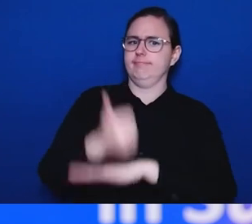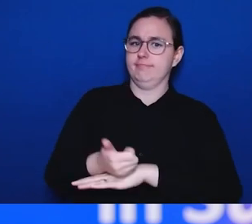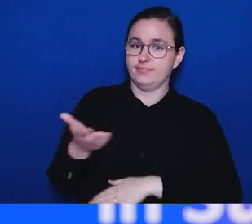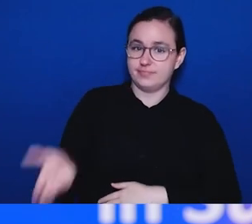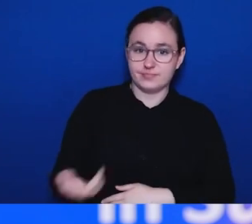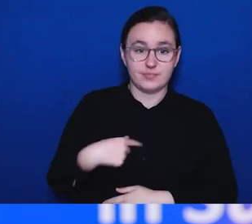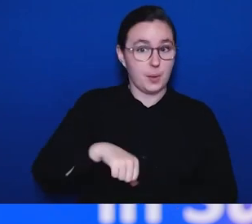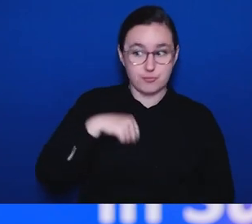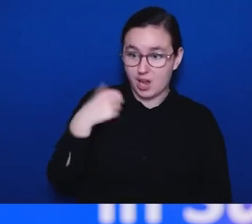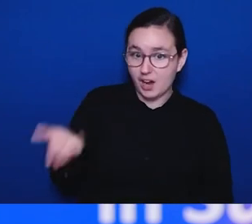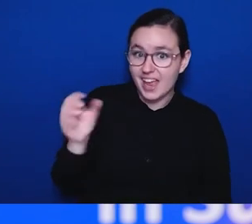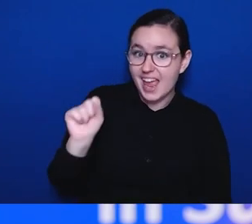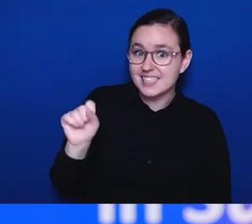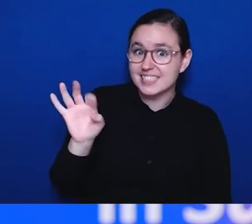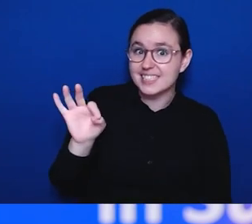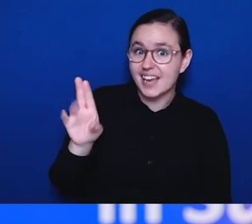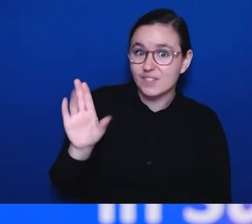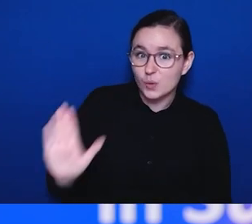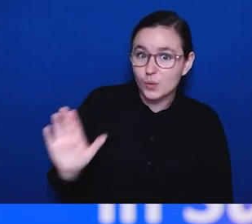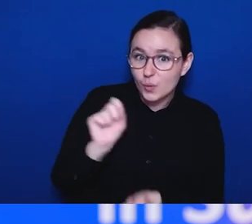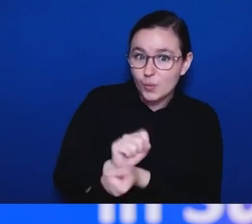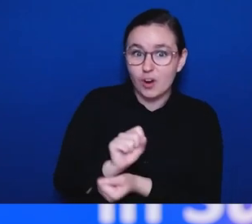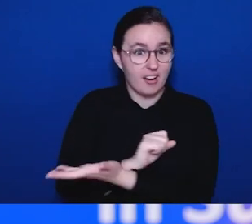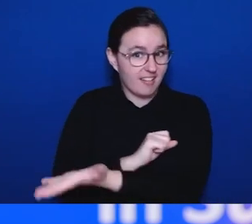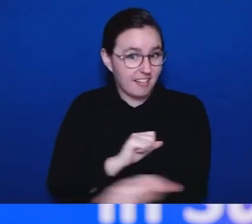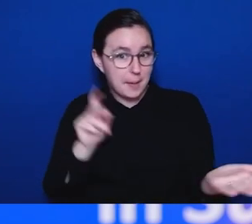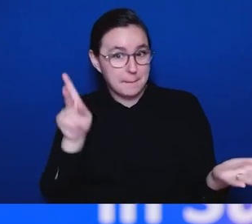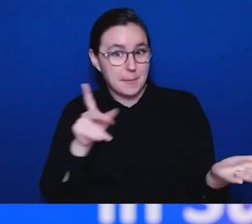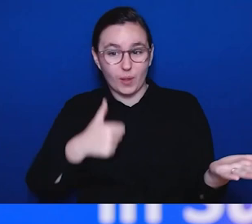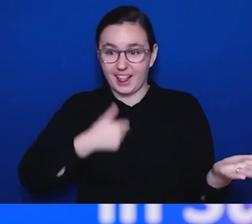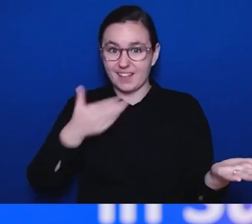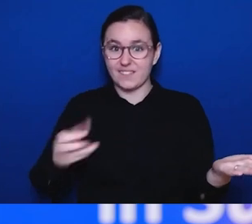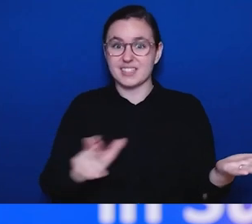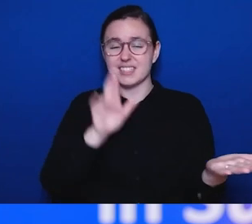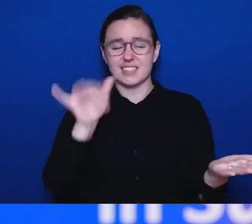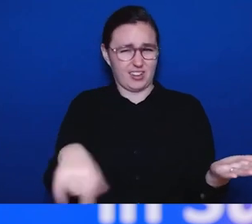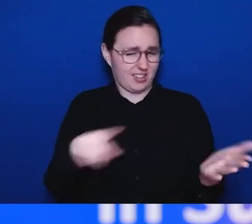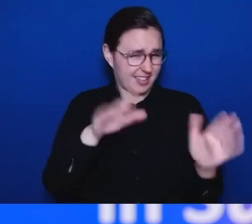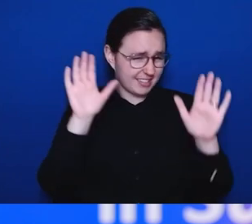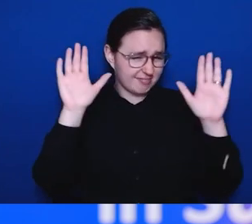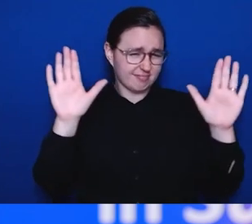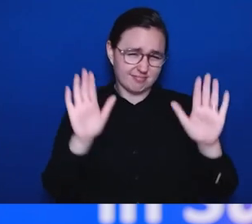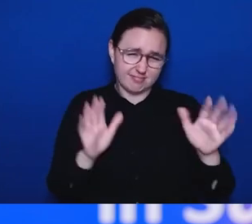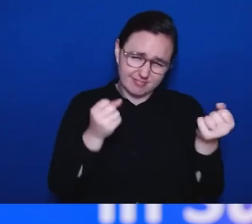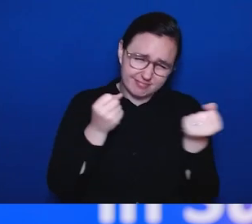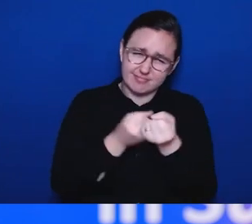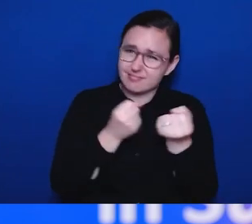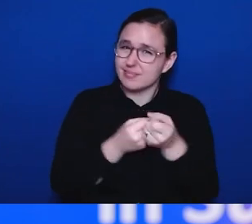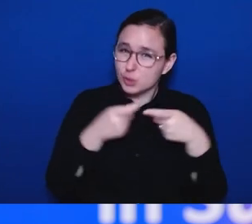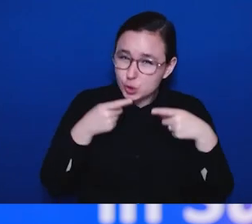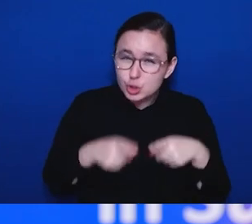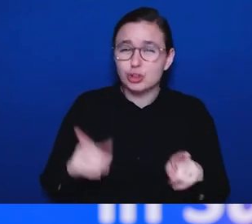pursuing and making this proposal happen. So proud of SFU, I'm so proud of the people of Surrey who have done exceptional